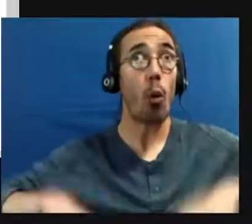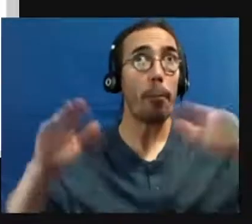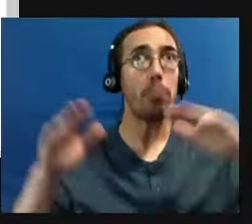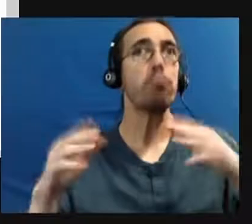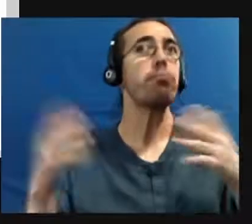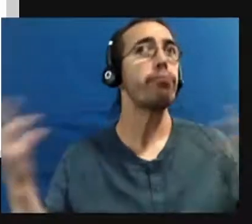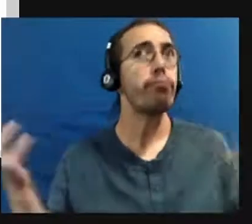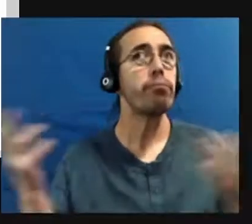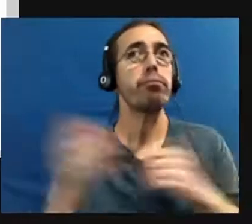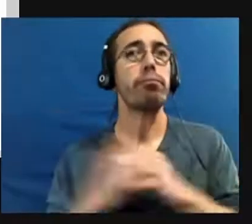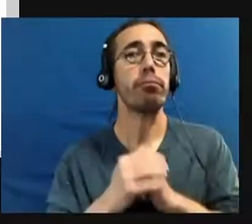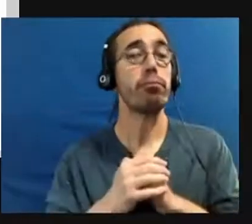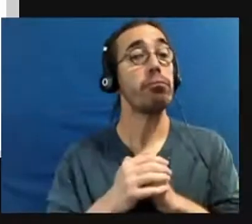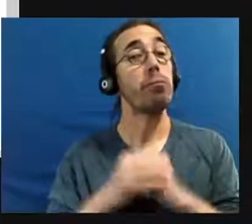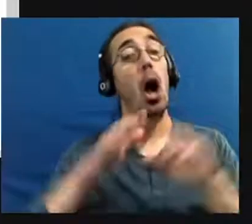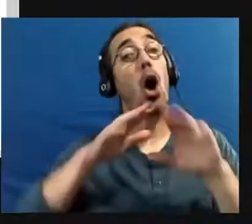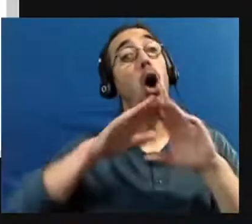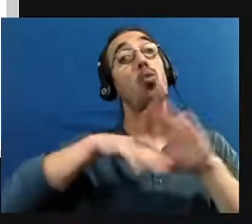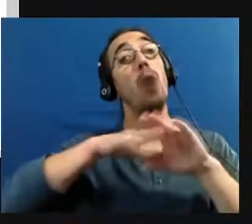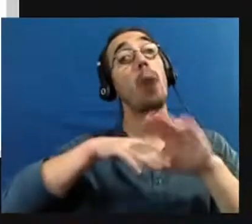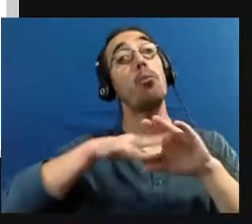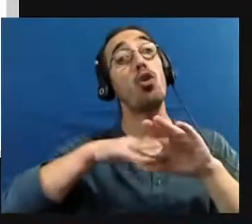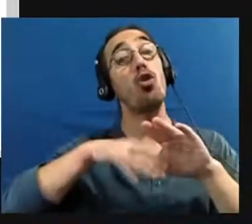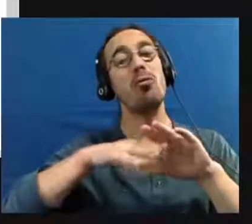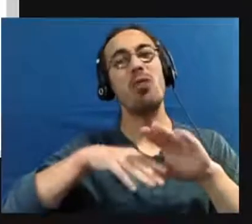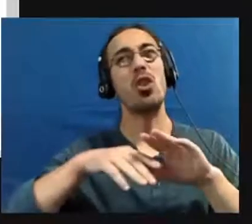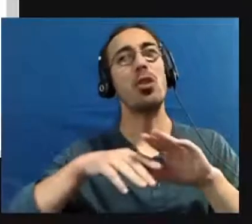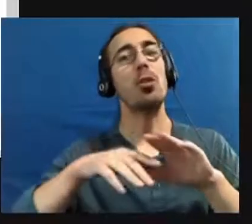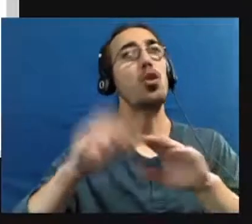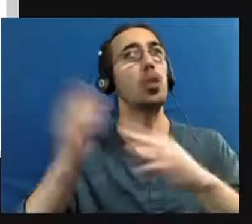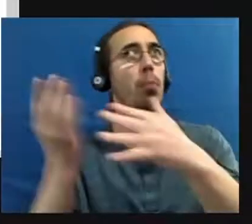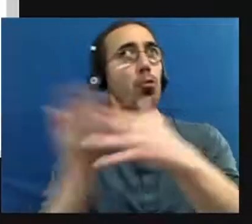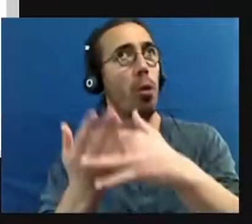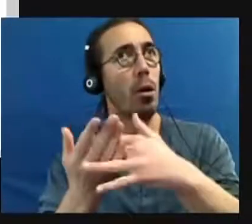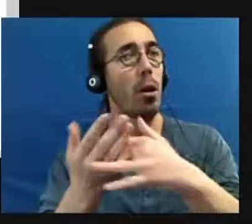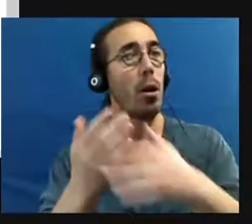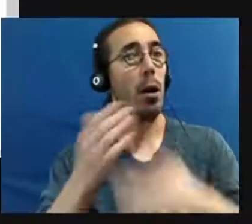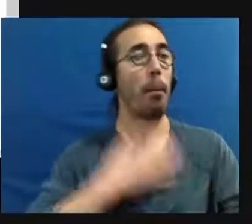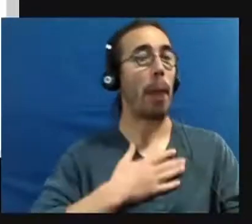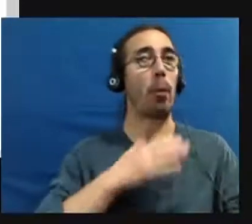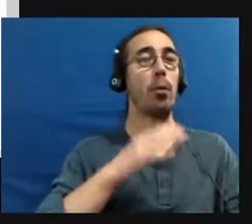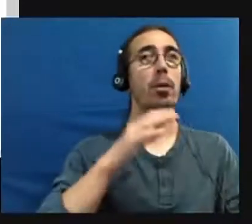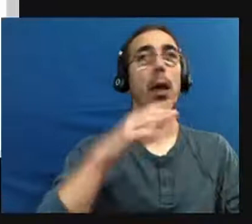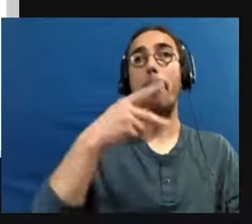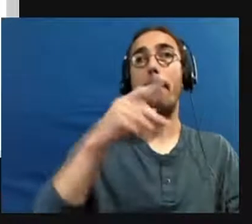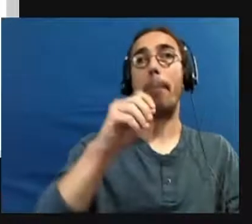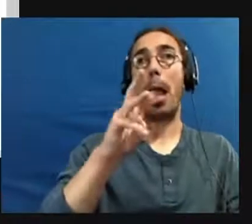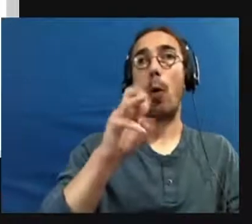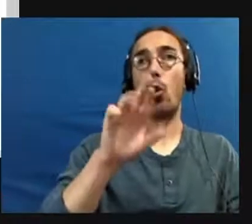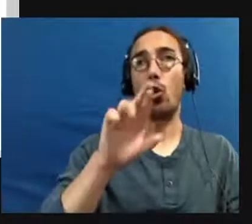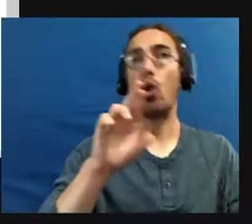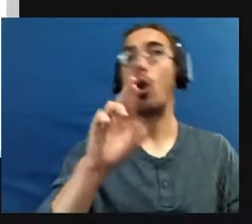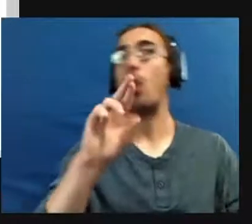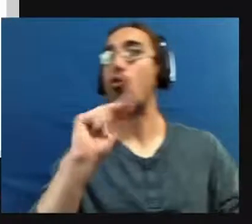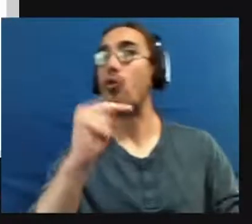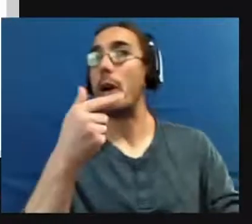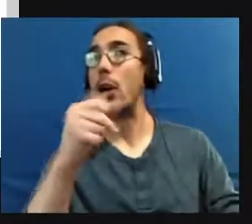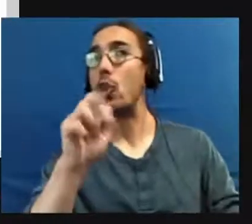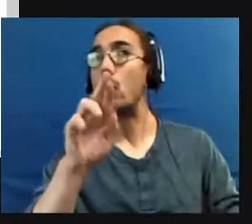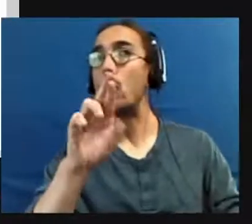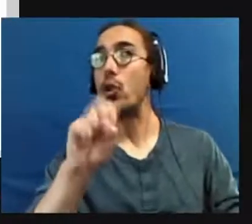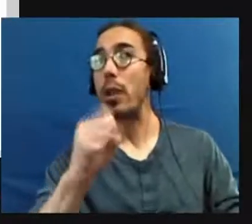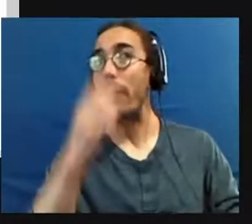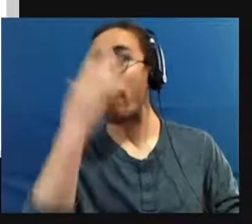So I'll ramble. You can let your brain wander for a second. Mine was Power Rangers. And I kind of forgot that until